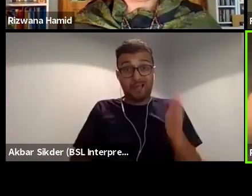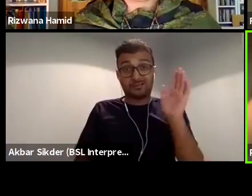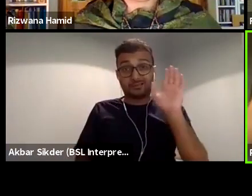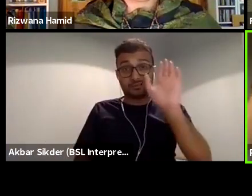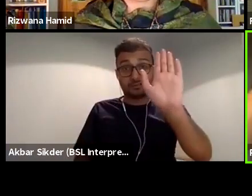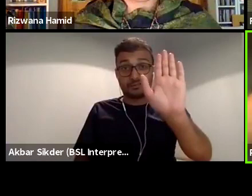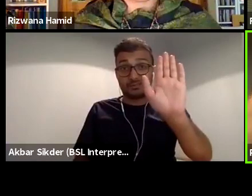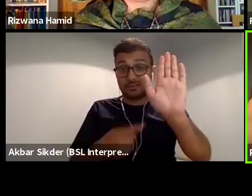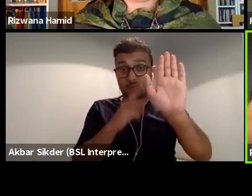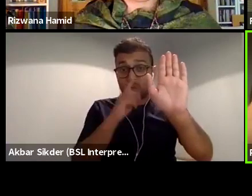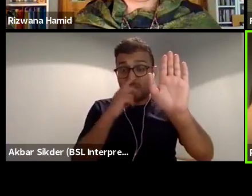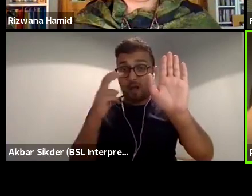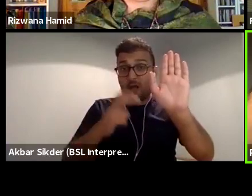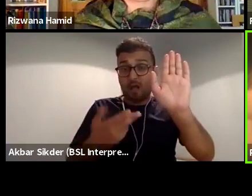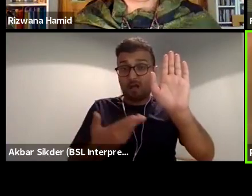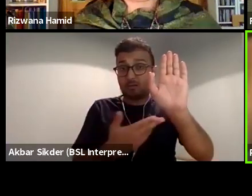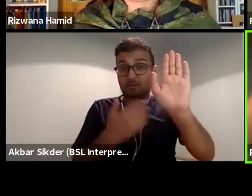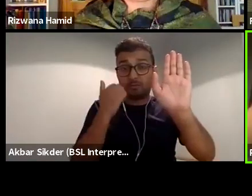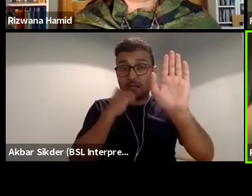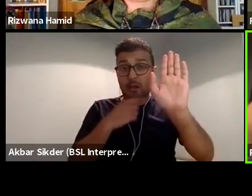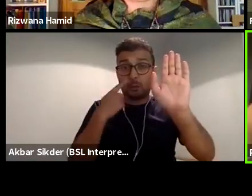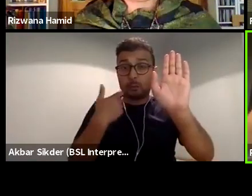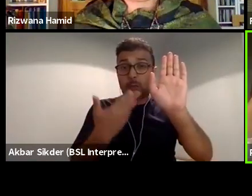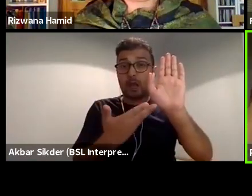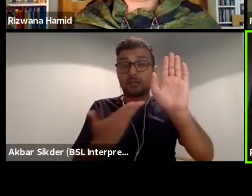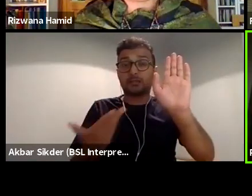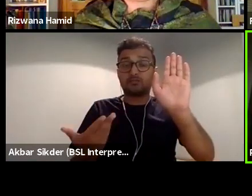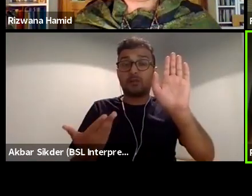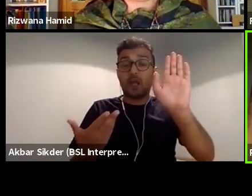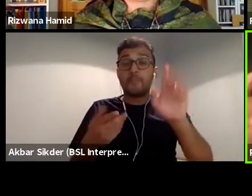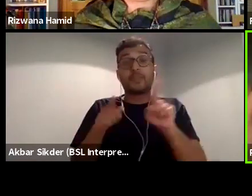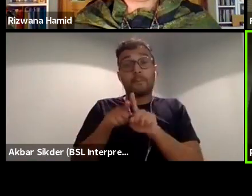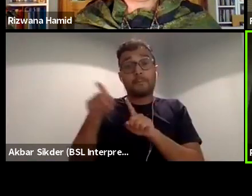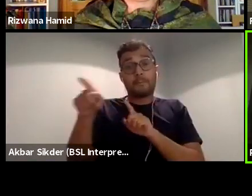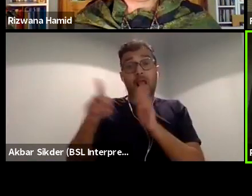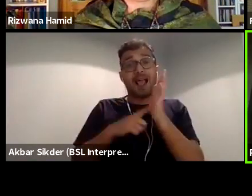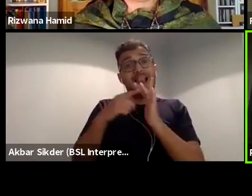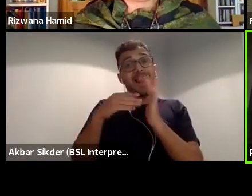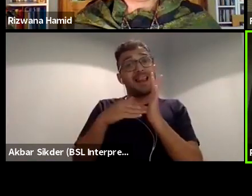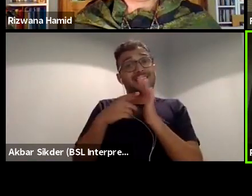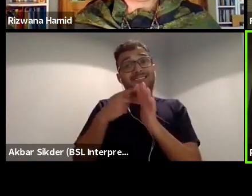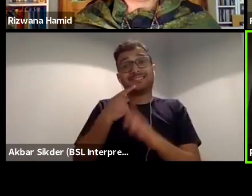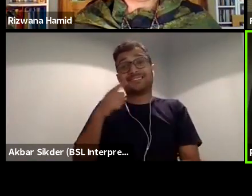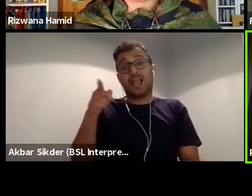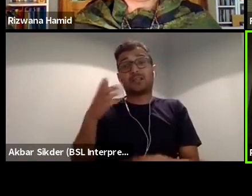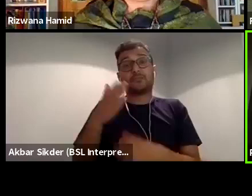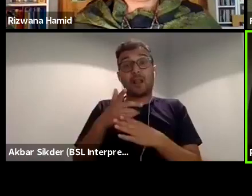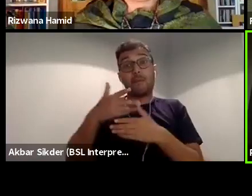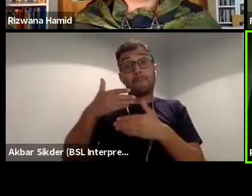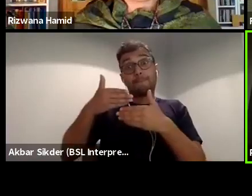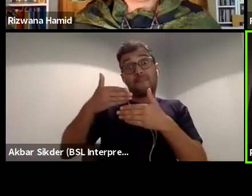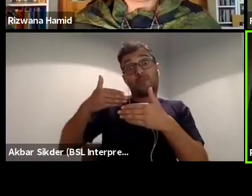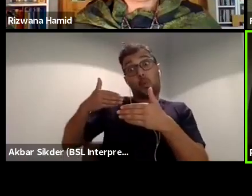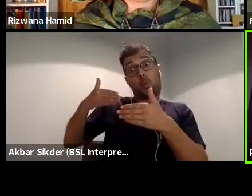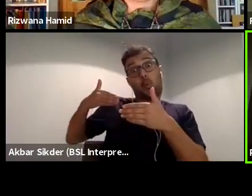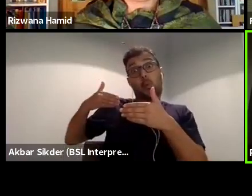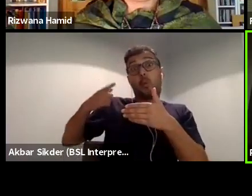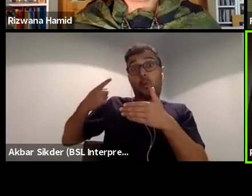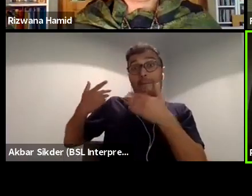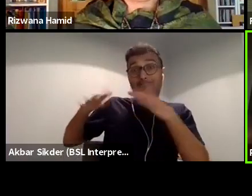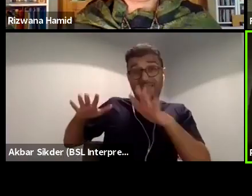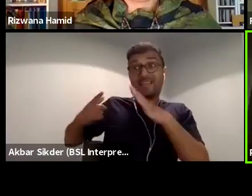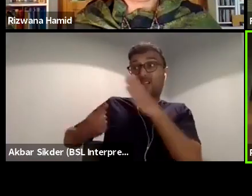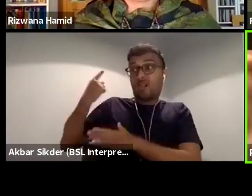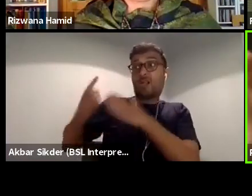so much of the commentary that followed previous attacks, the denials of what happened, in my